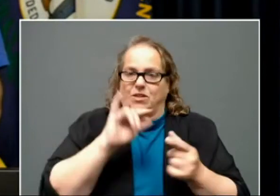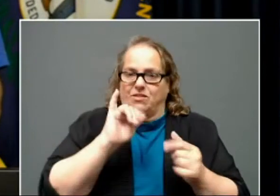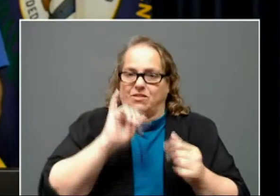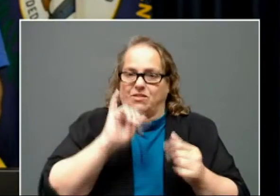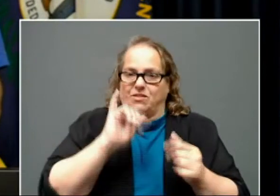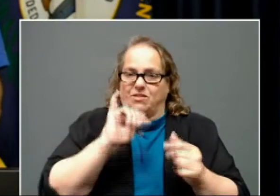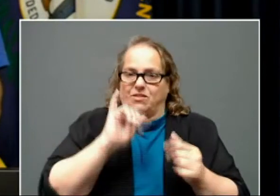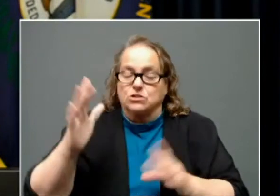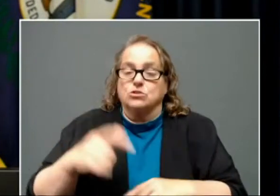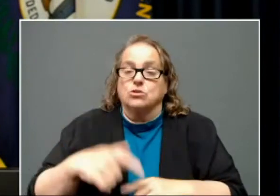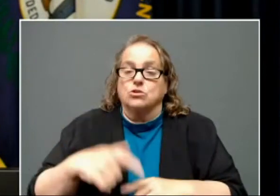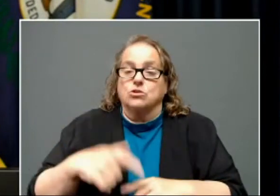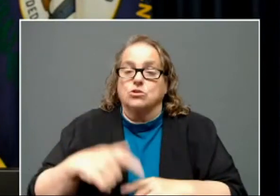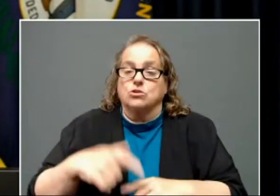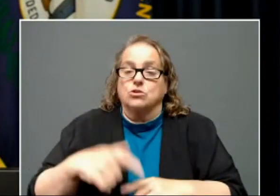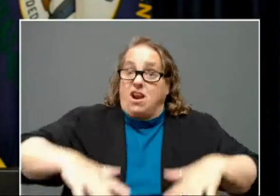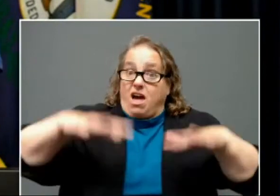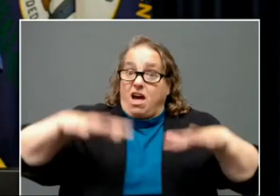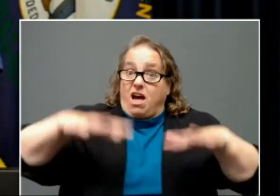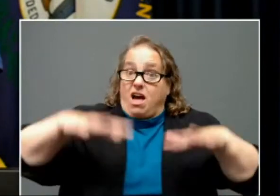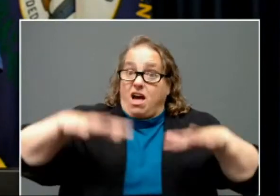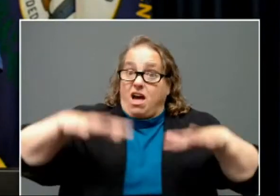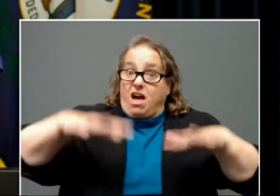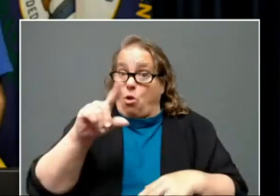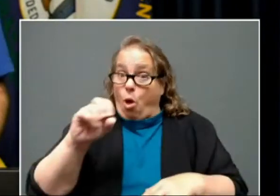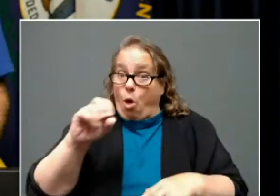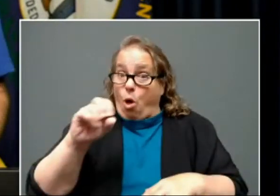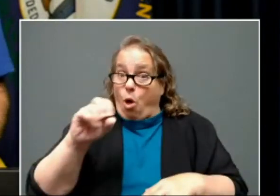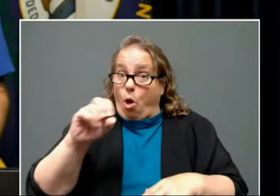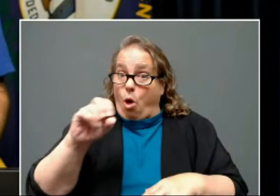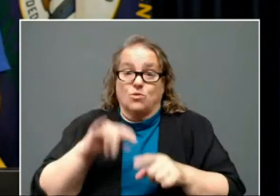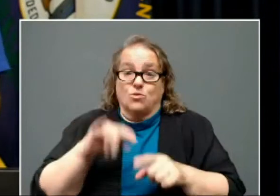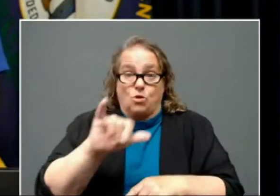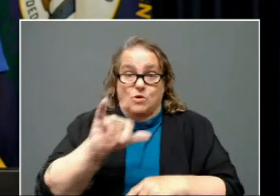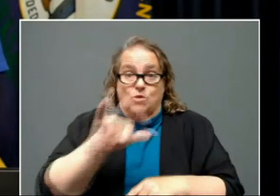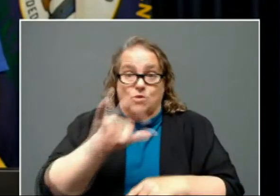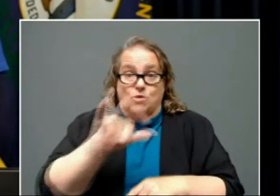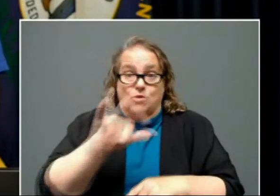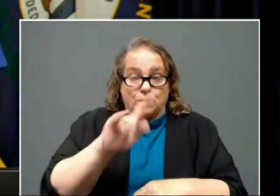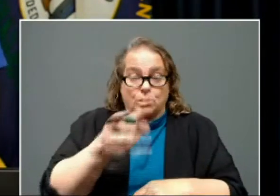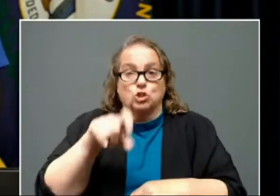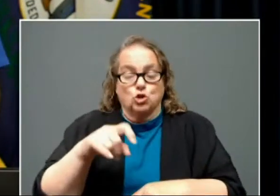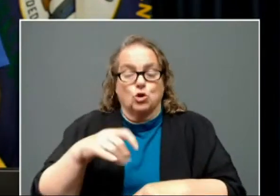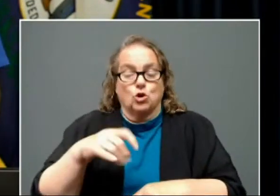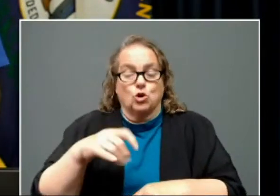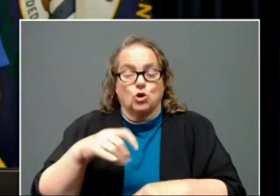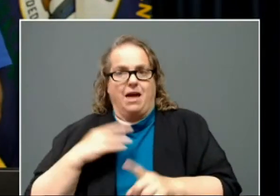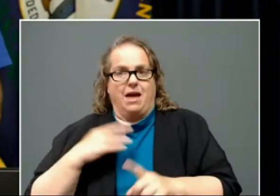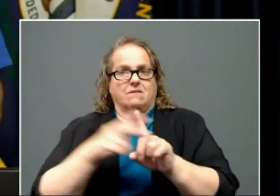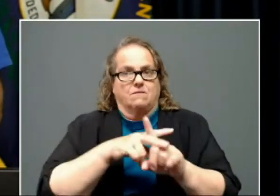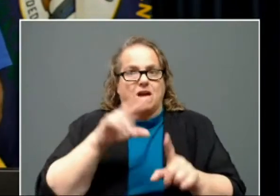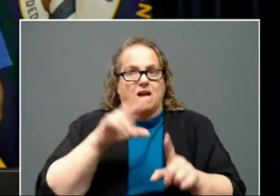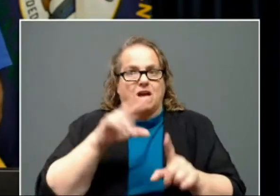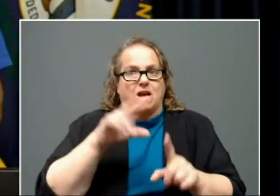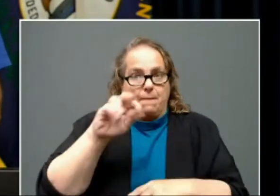in these 9 counties should apply for assistance with FEMA by registering online at